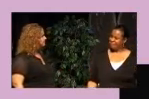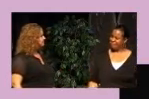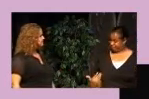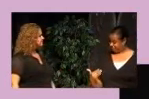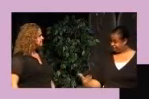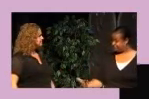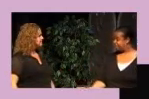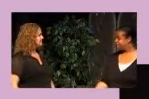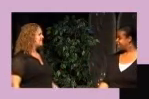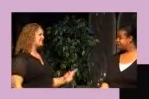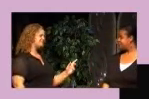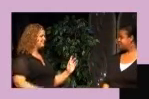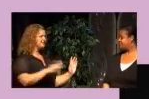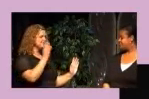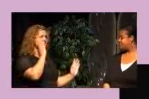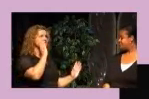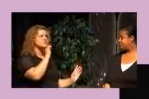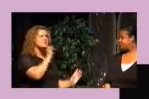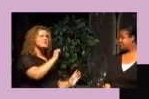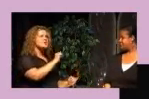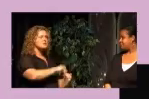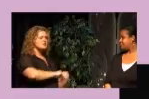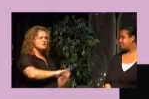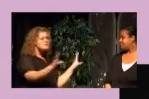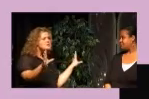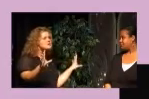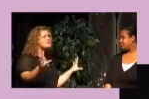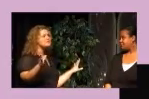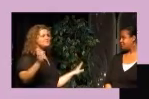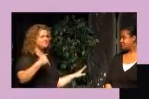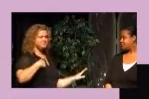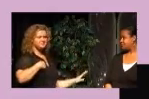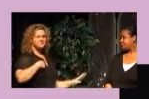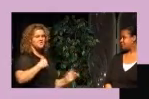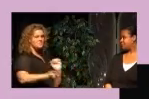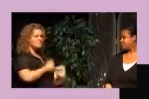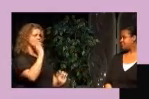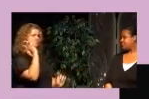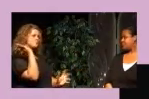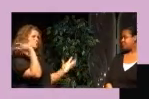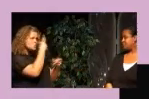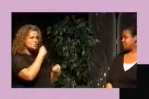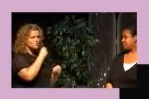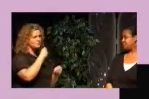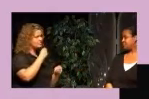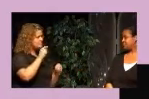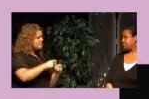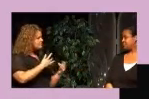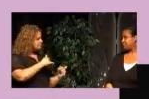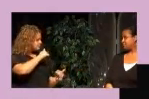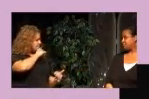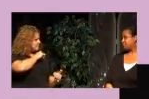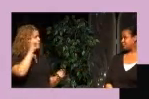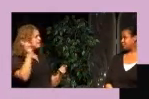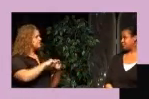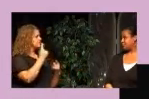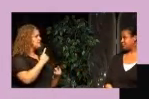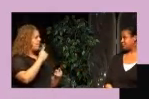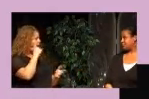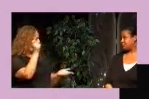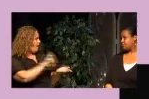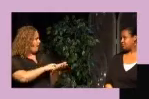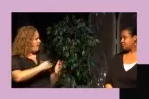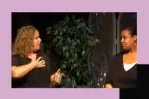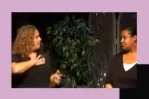You're still not listening, are you? I said, the loveliest present must wait, as one